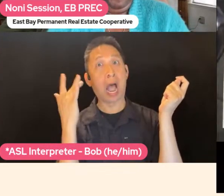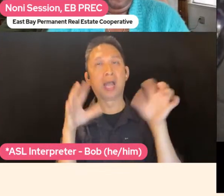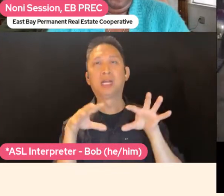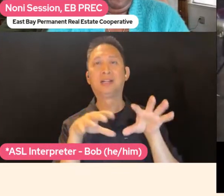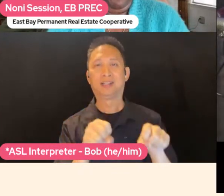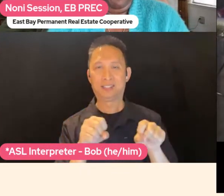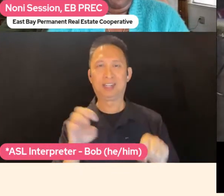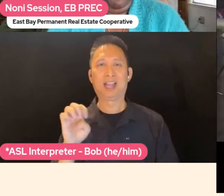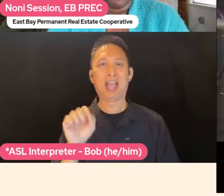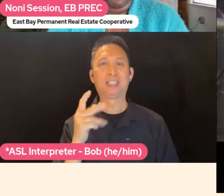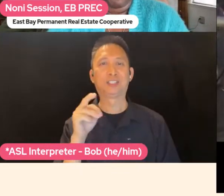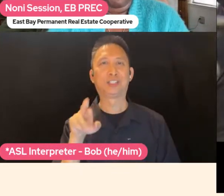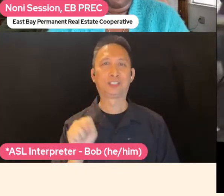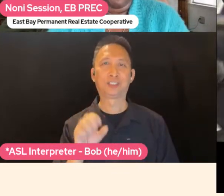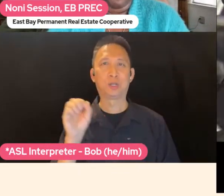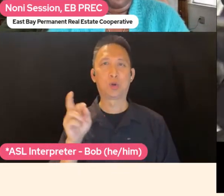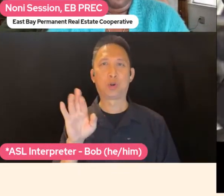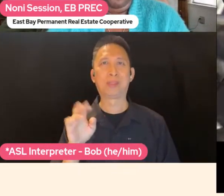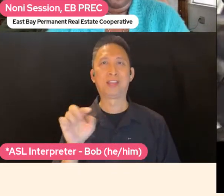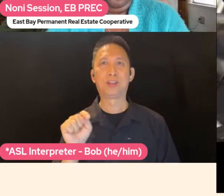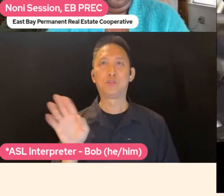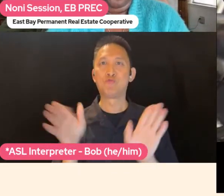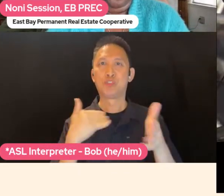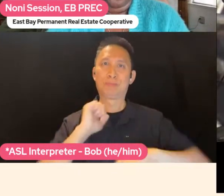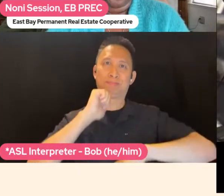Room along the 7th Street corridor in West Oakland.